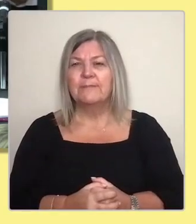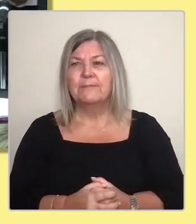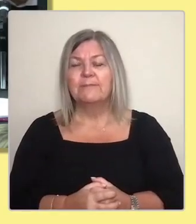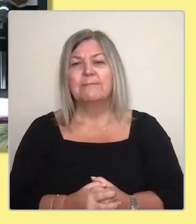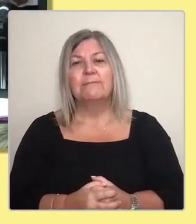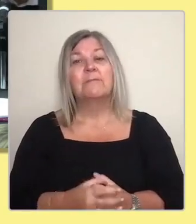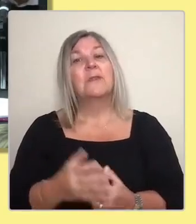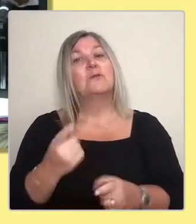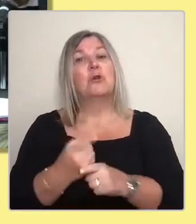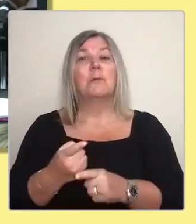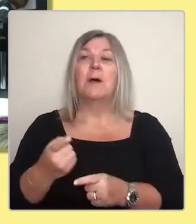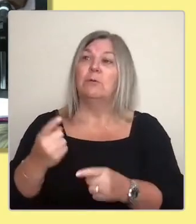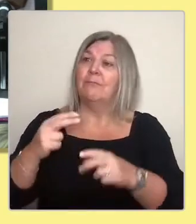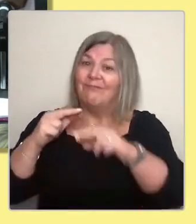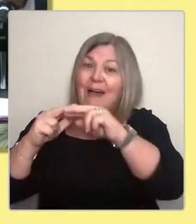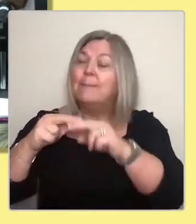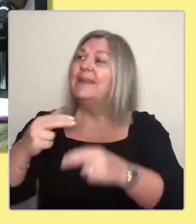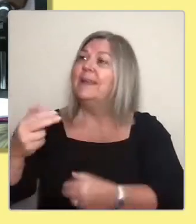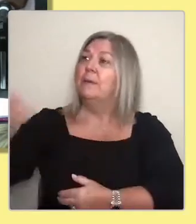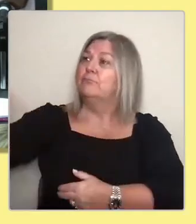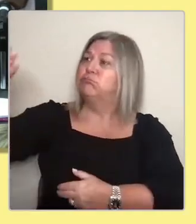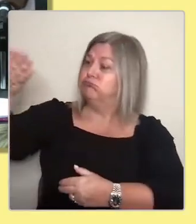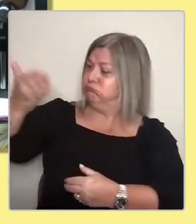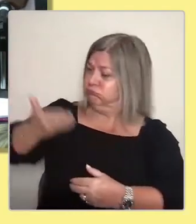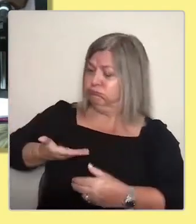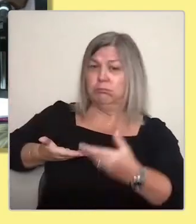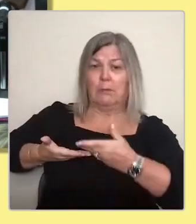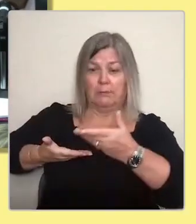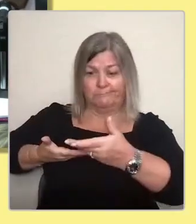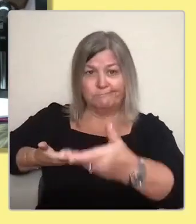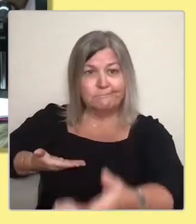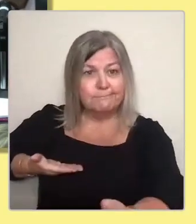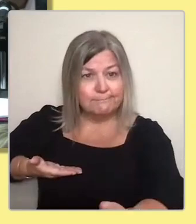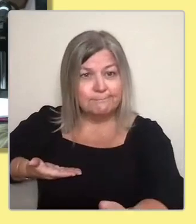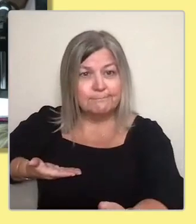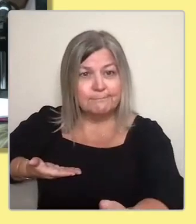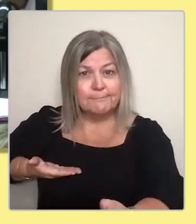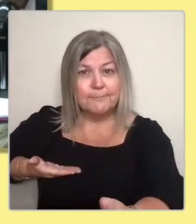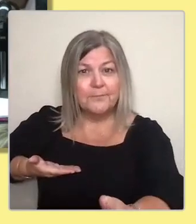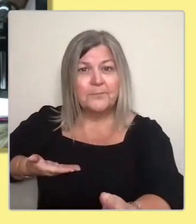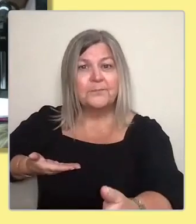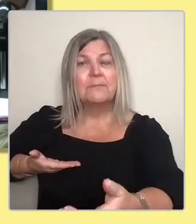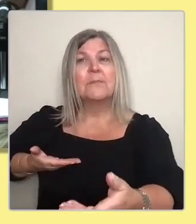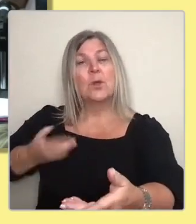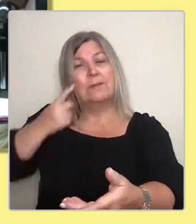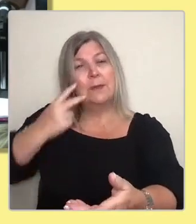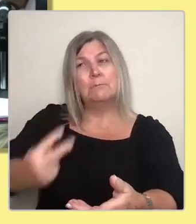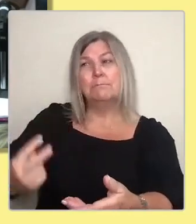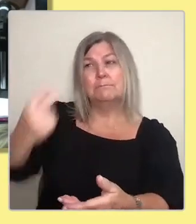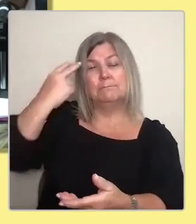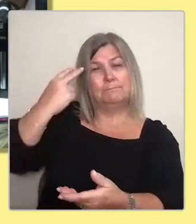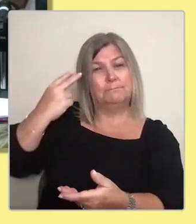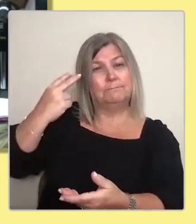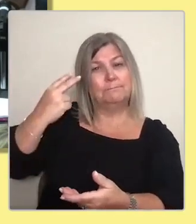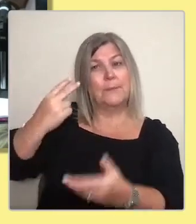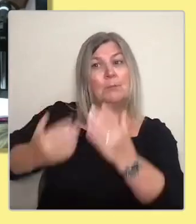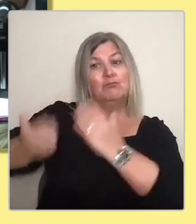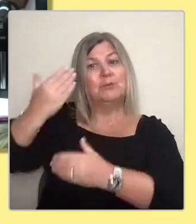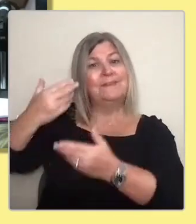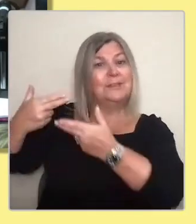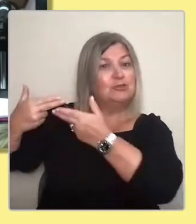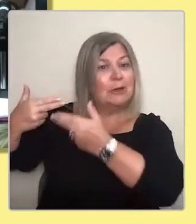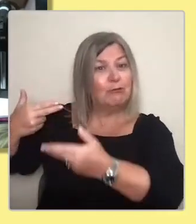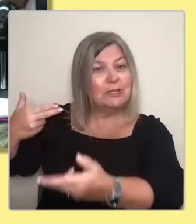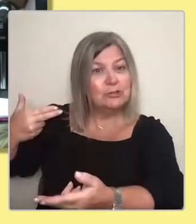generations, when we think back to how previous generations paved the way for the next generation to believe